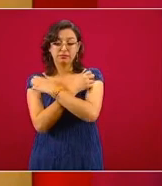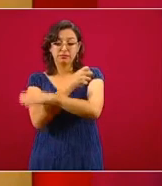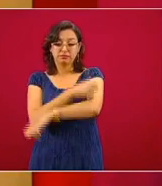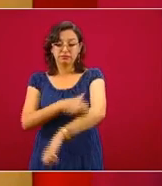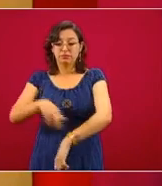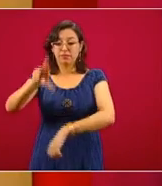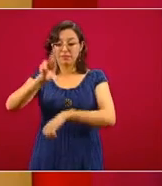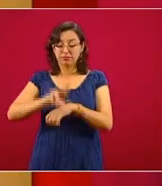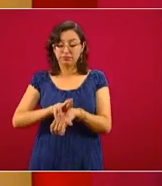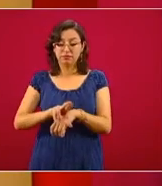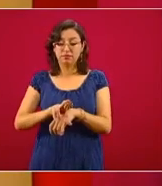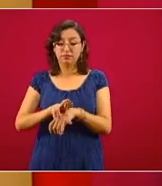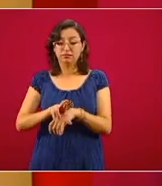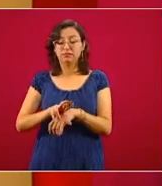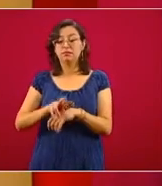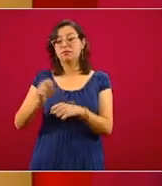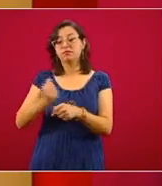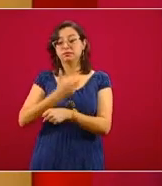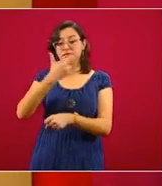And